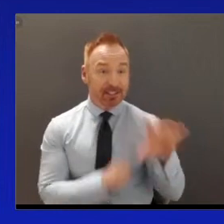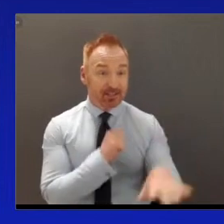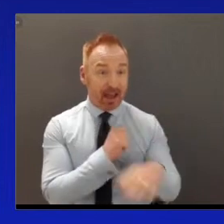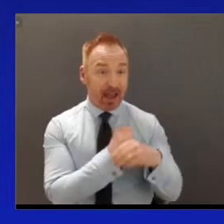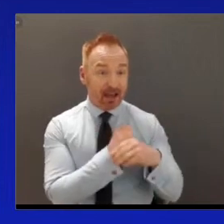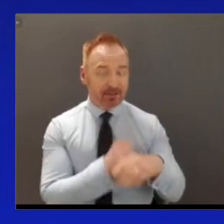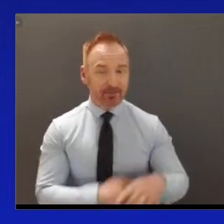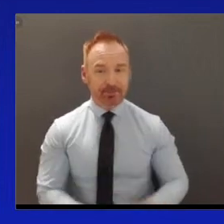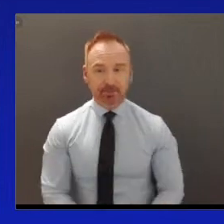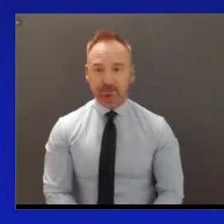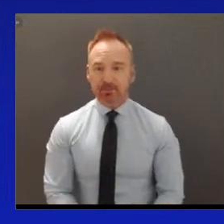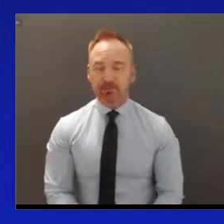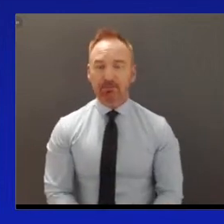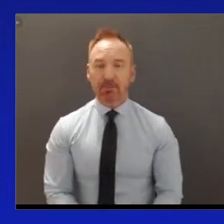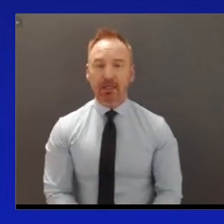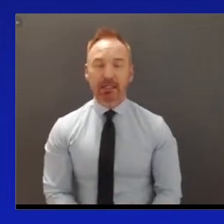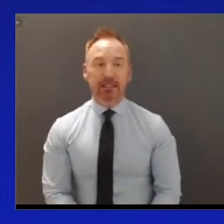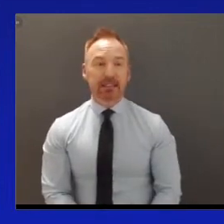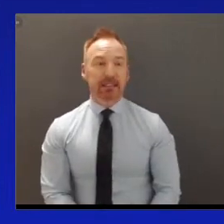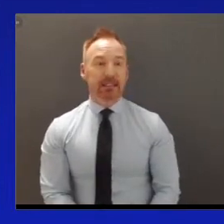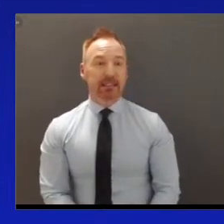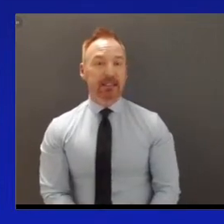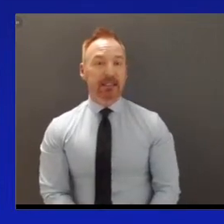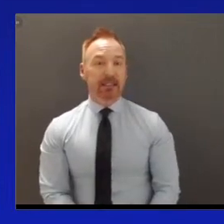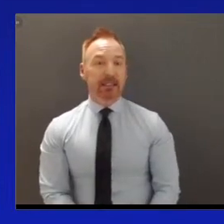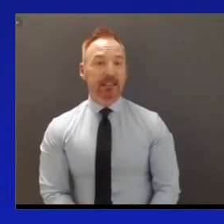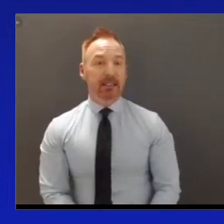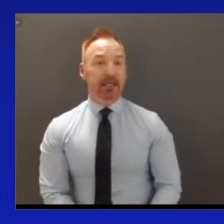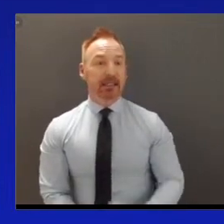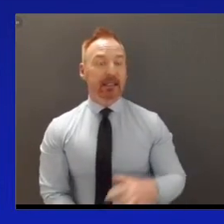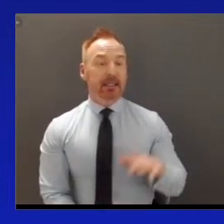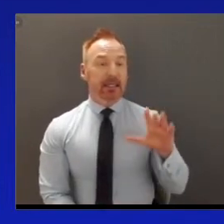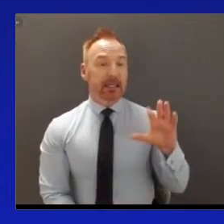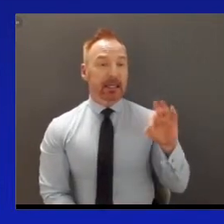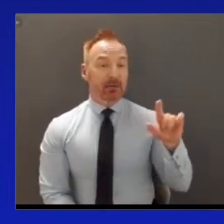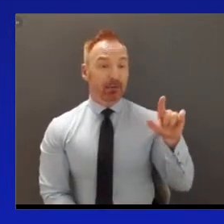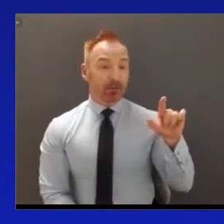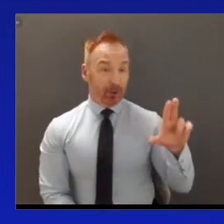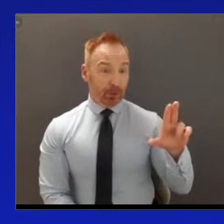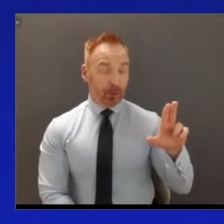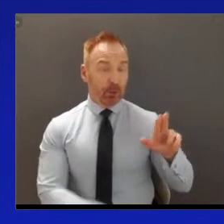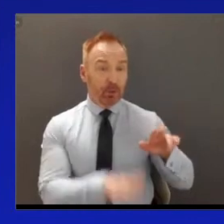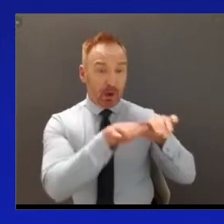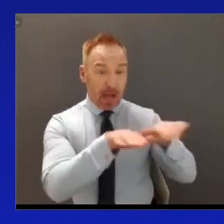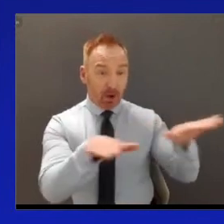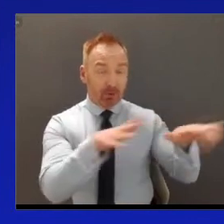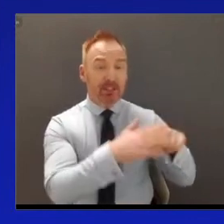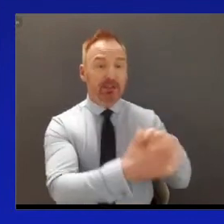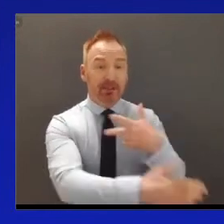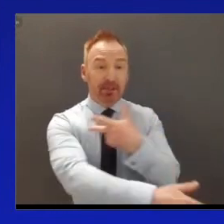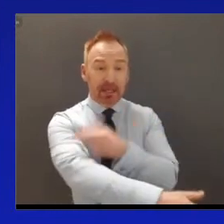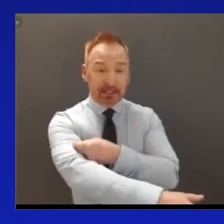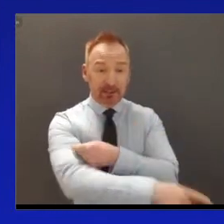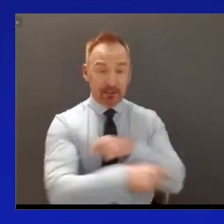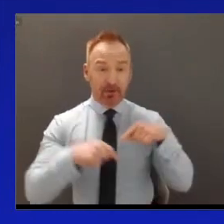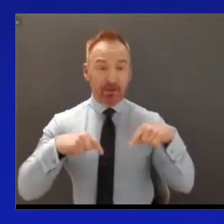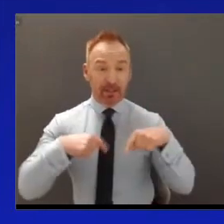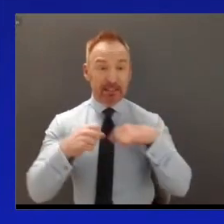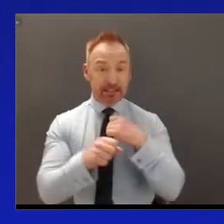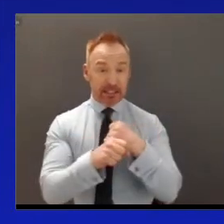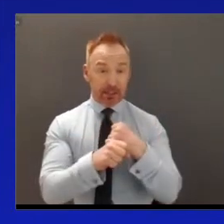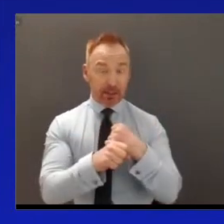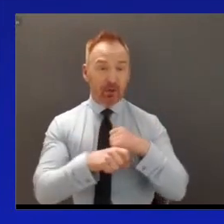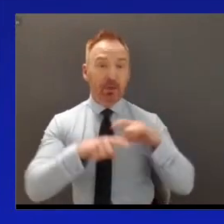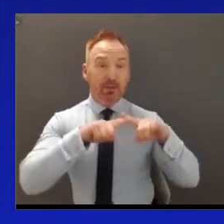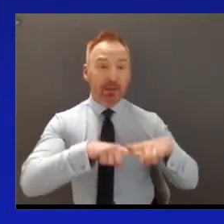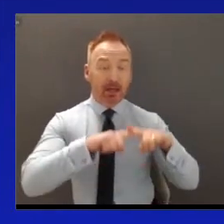flu season, we do outreach immunization, and we did this year relying on our partners like Inner